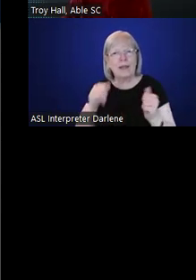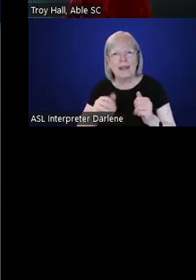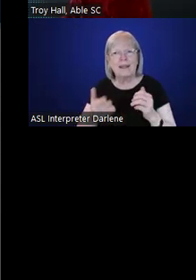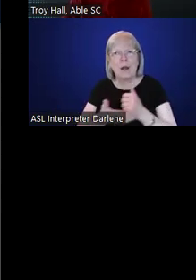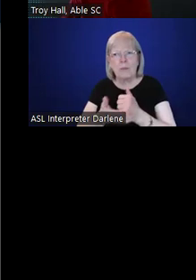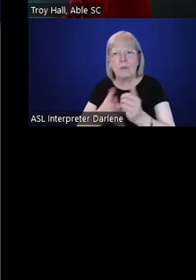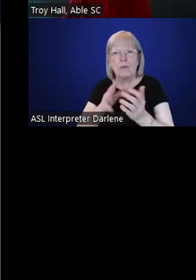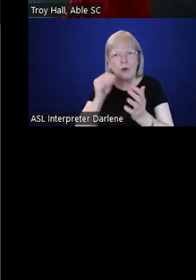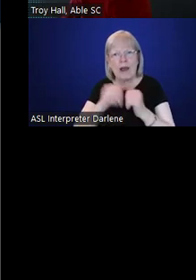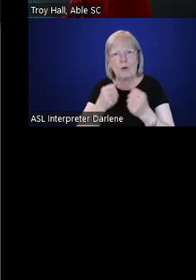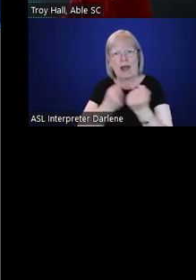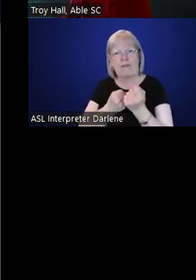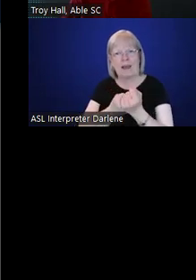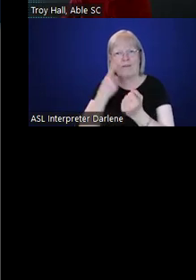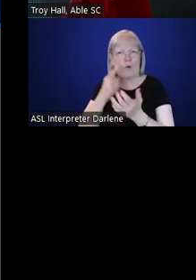needs.